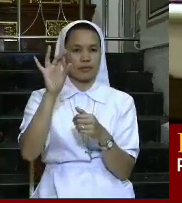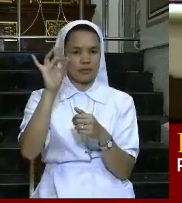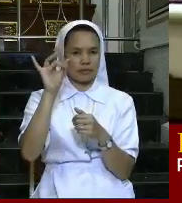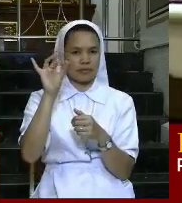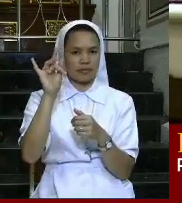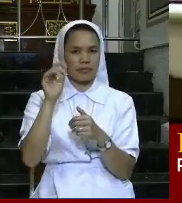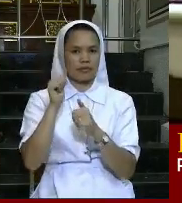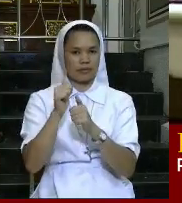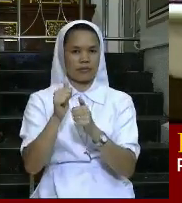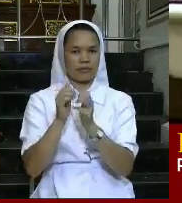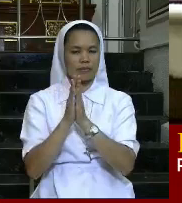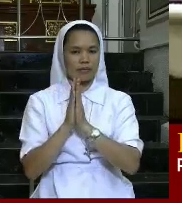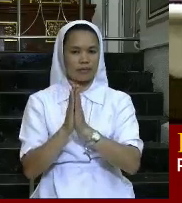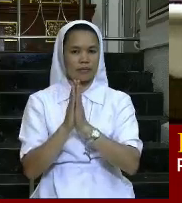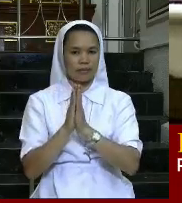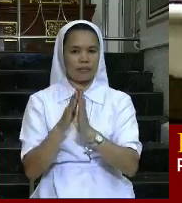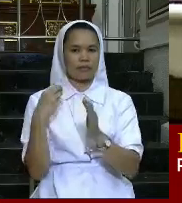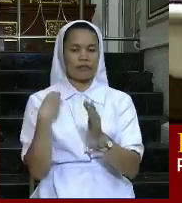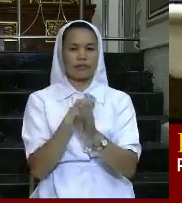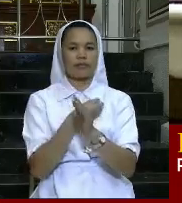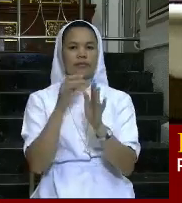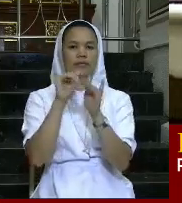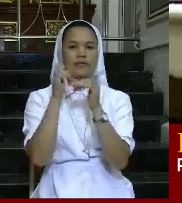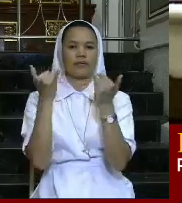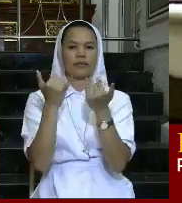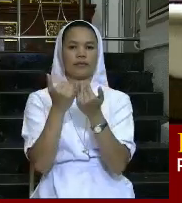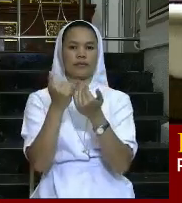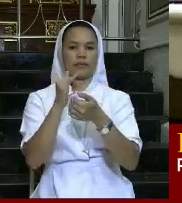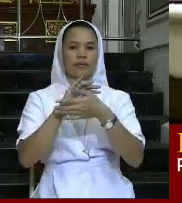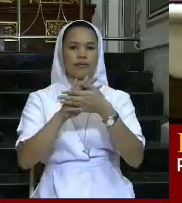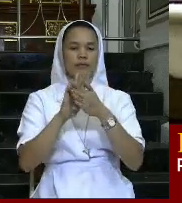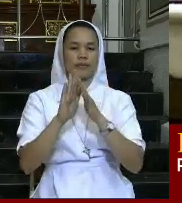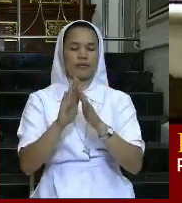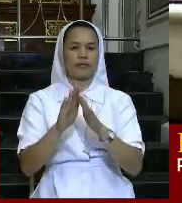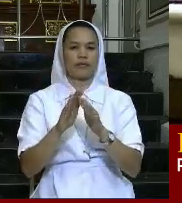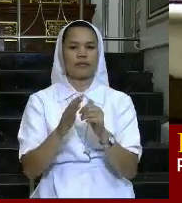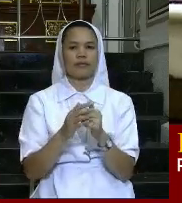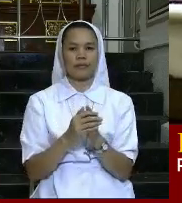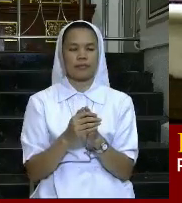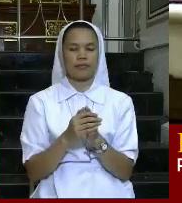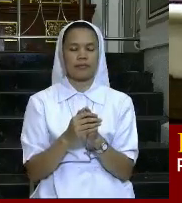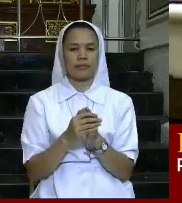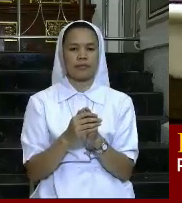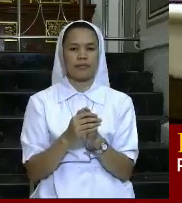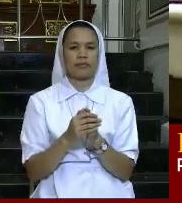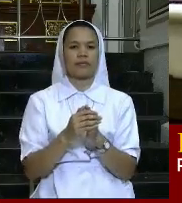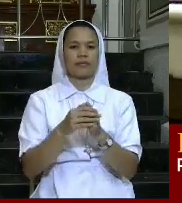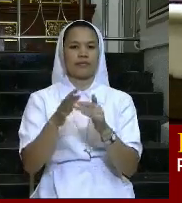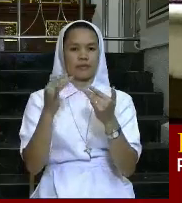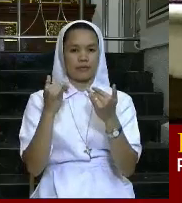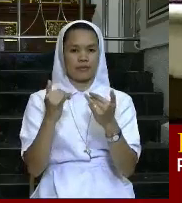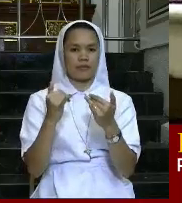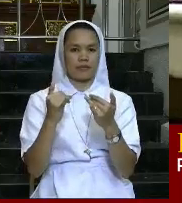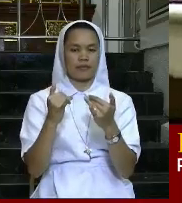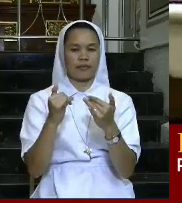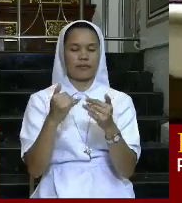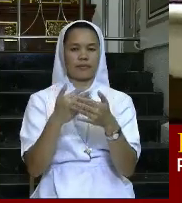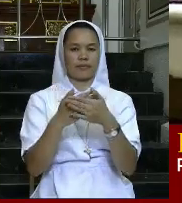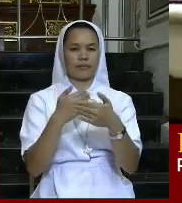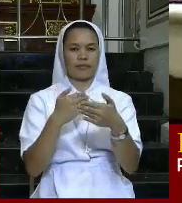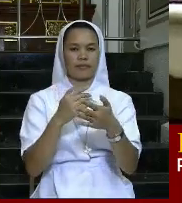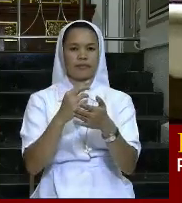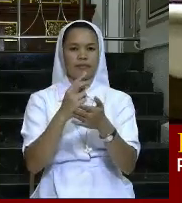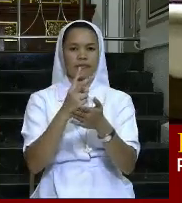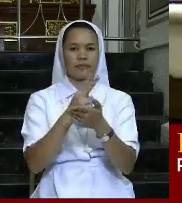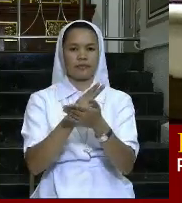be the prayer of our community in these trying times. As we count the days before the beginning of